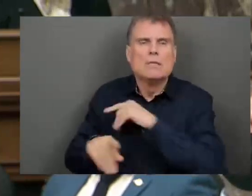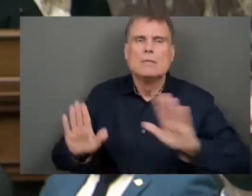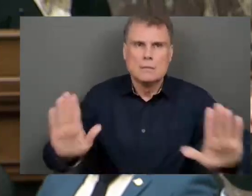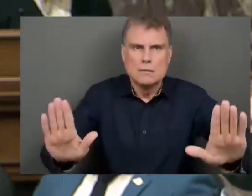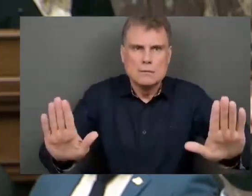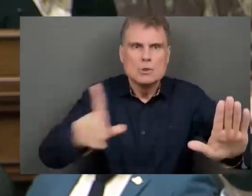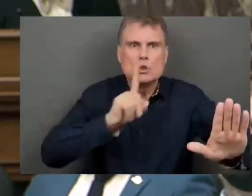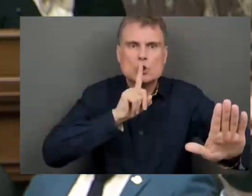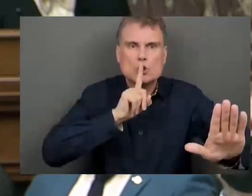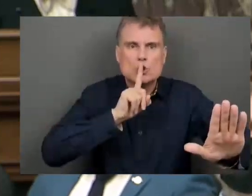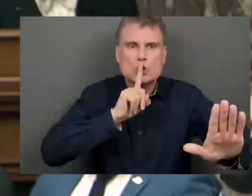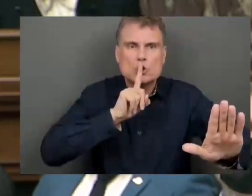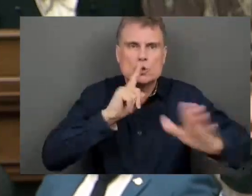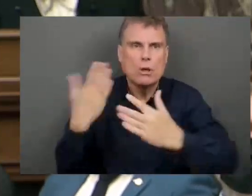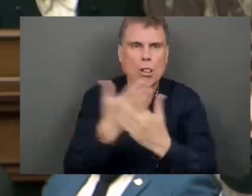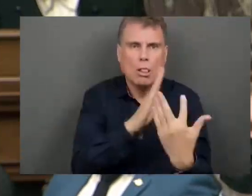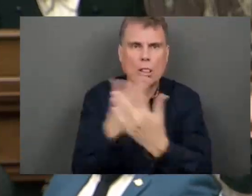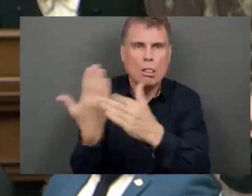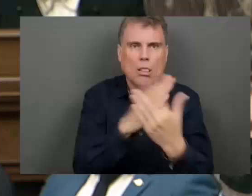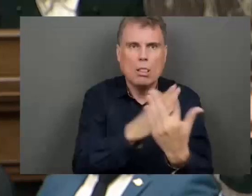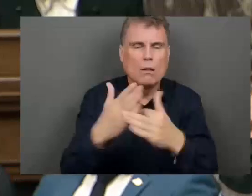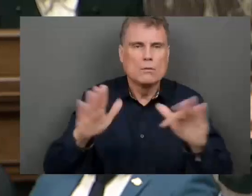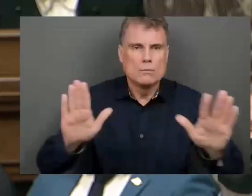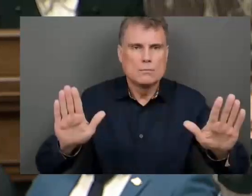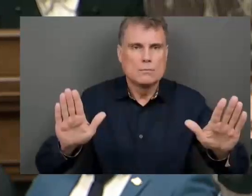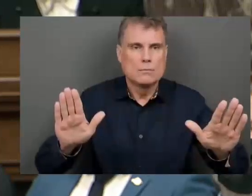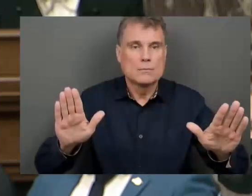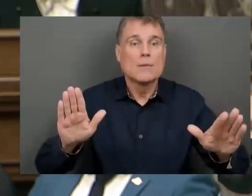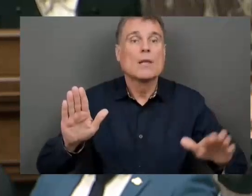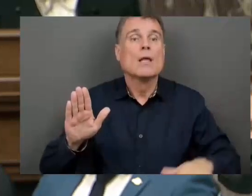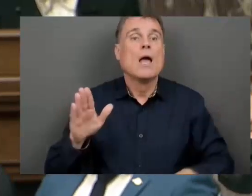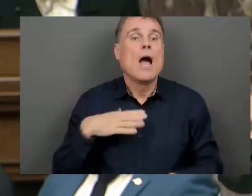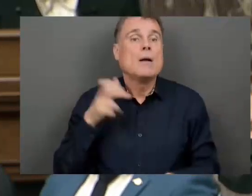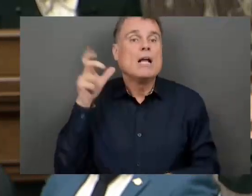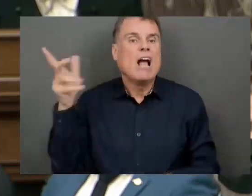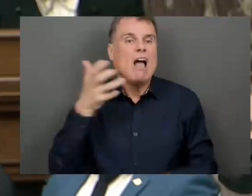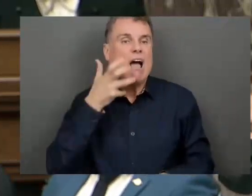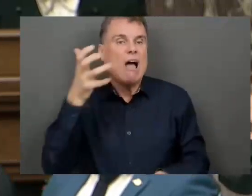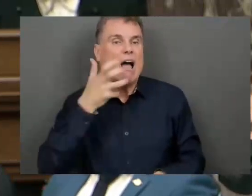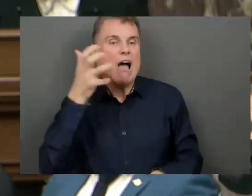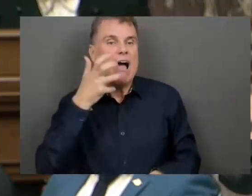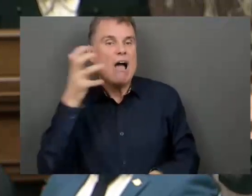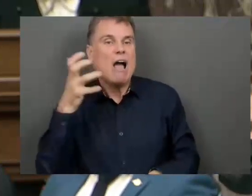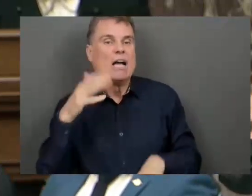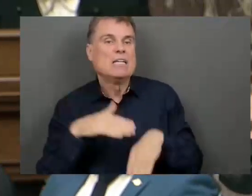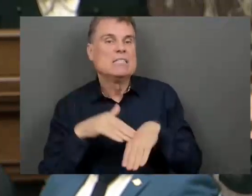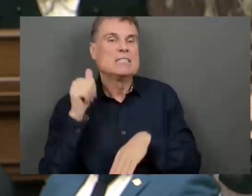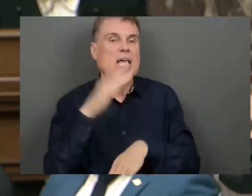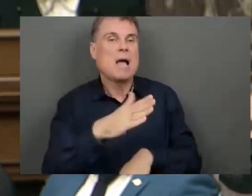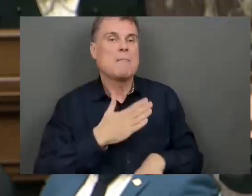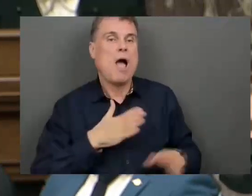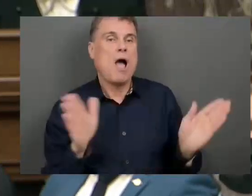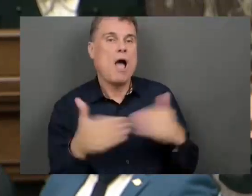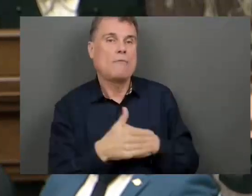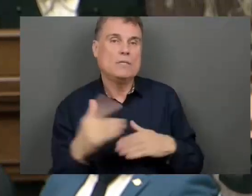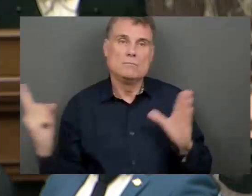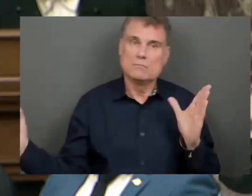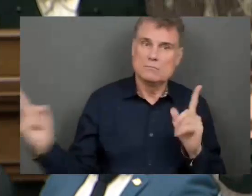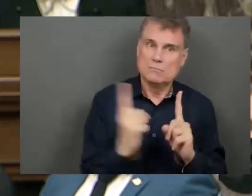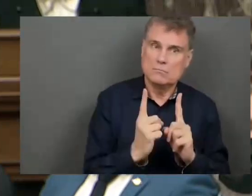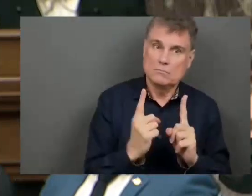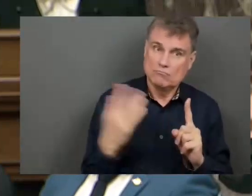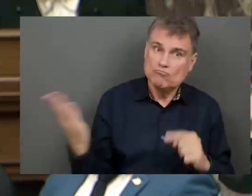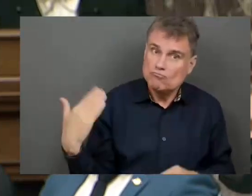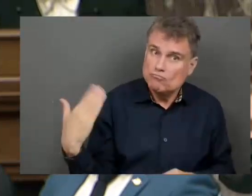Well, I'm hearing the member yell that he has sent it to my office, and I will get back to him this afternoon with what we